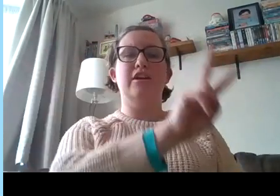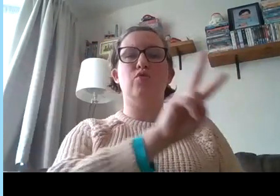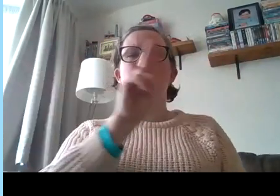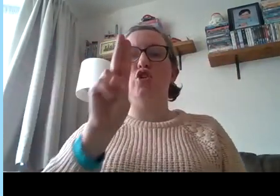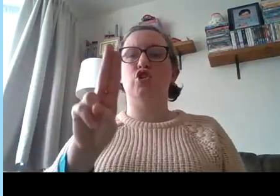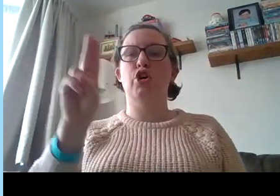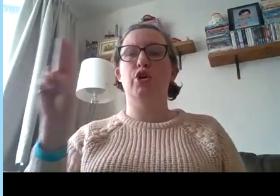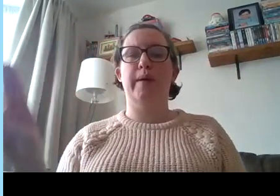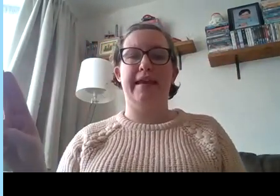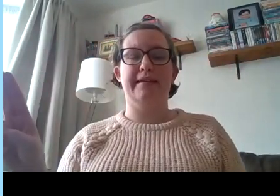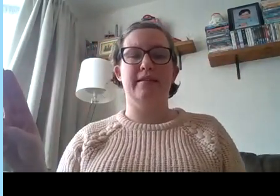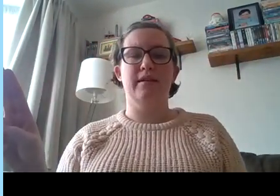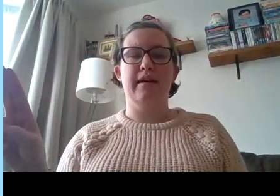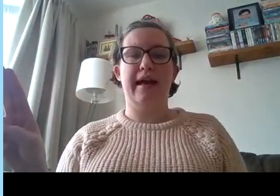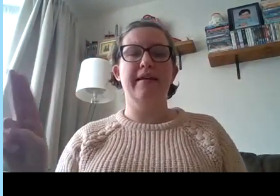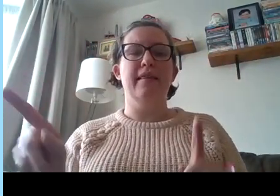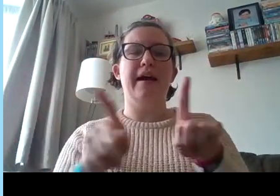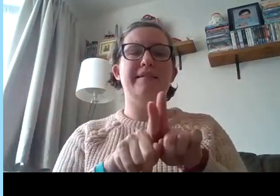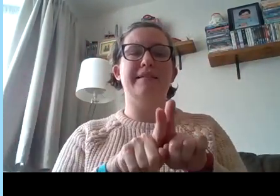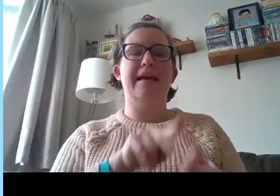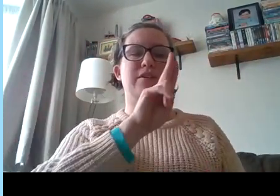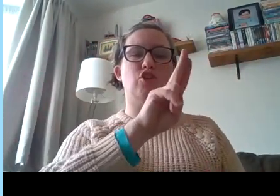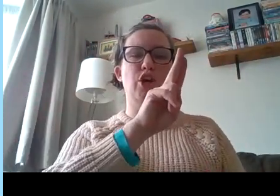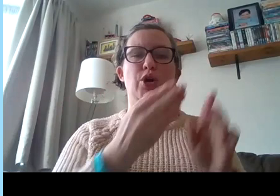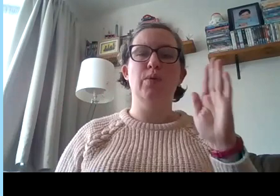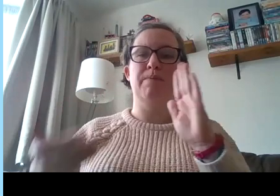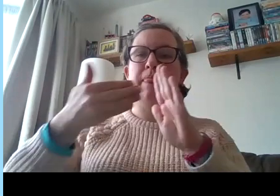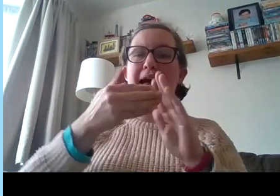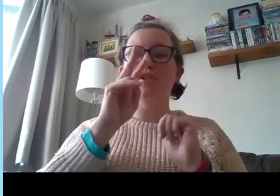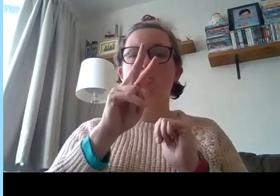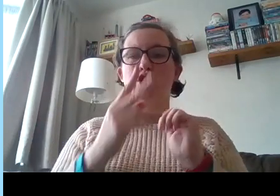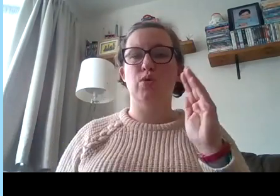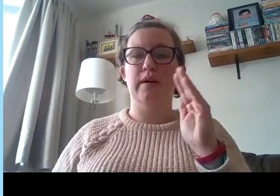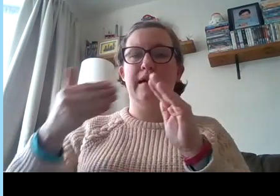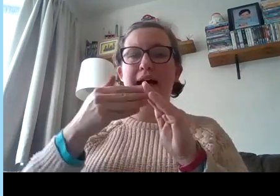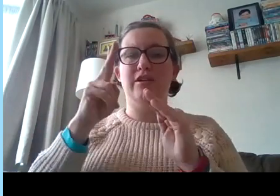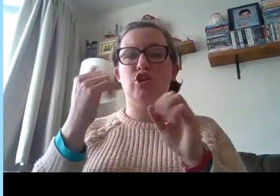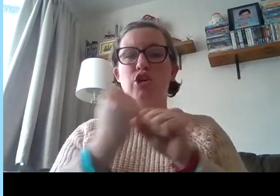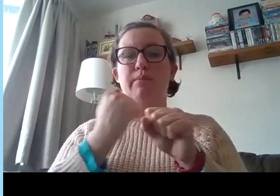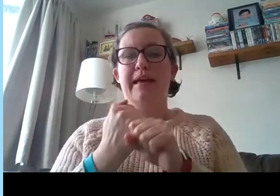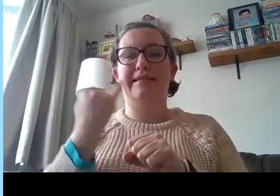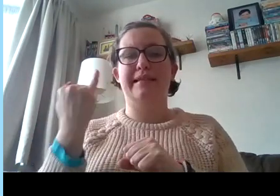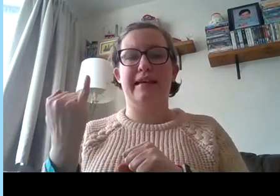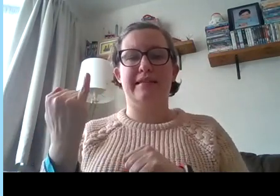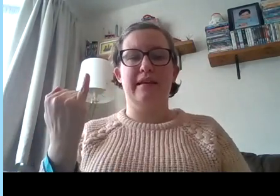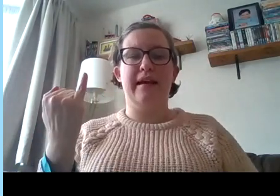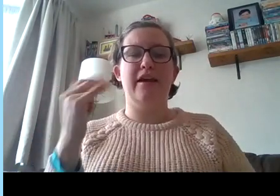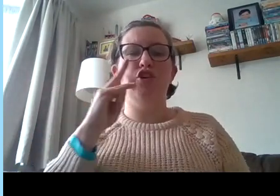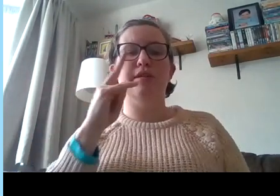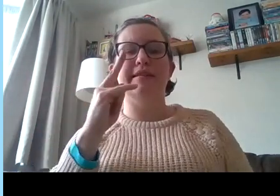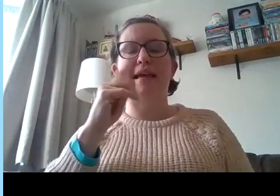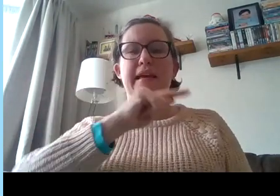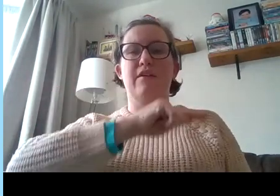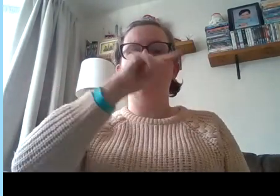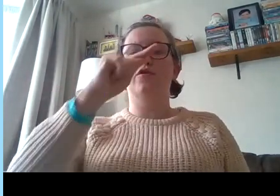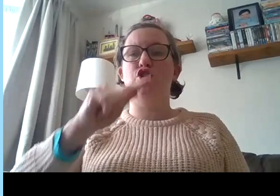and each one's got 2 in it. Okay, that is the same as 2, add 2, add 2 makes 6. Okay, and you